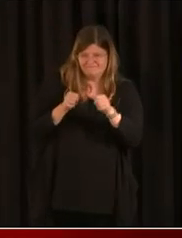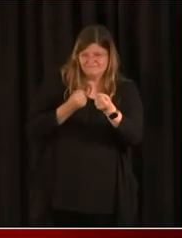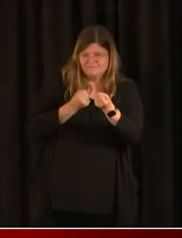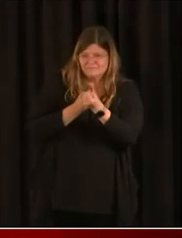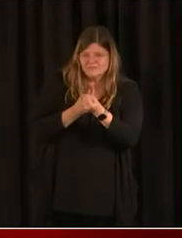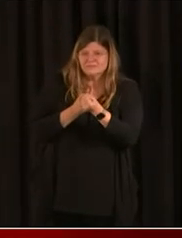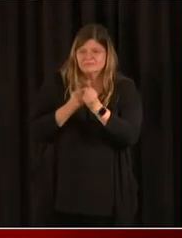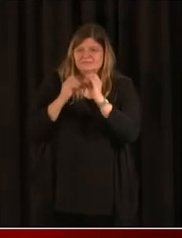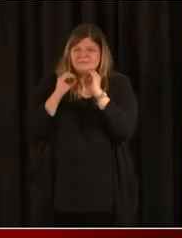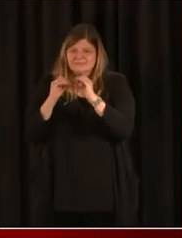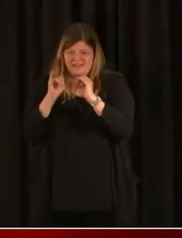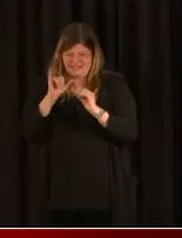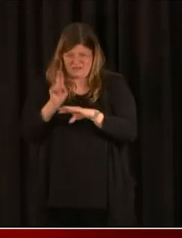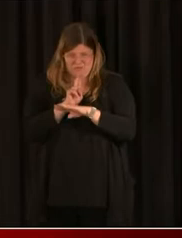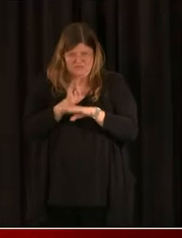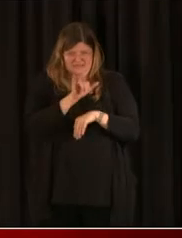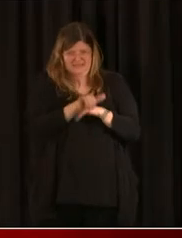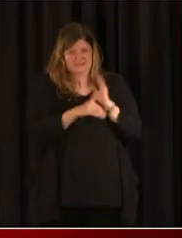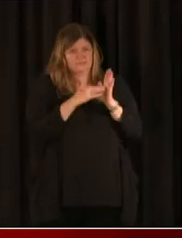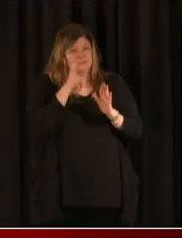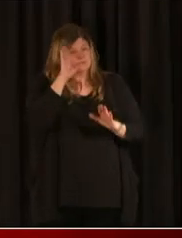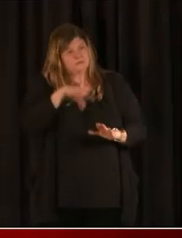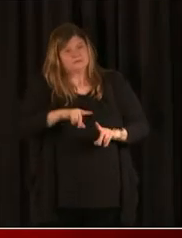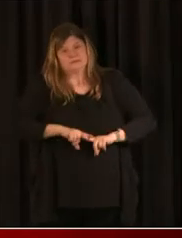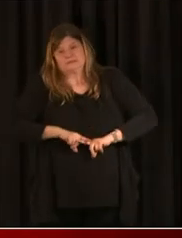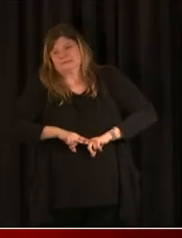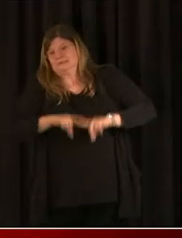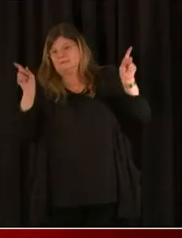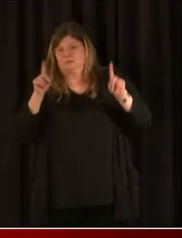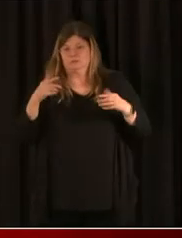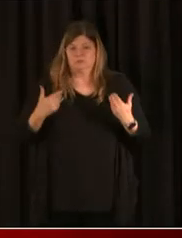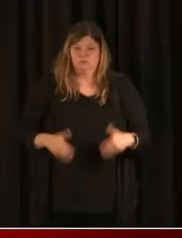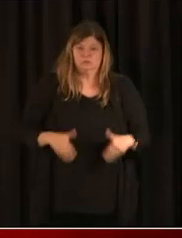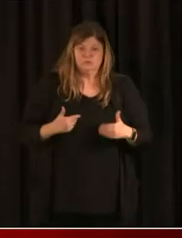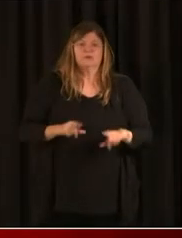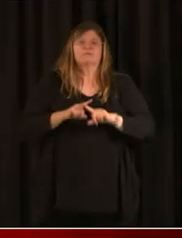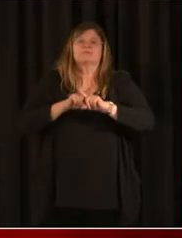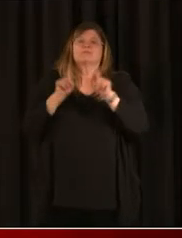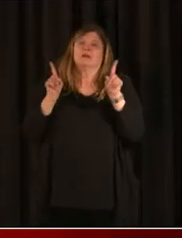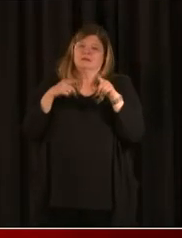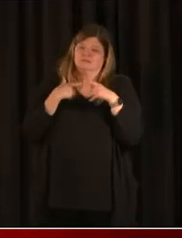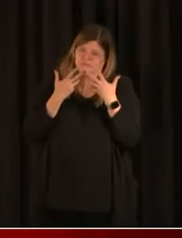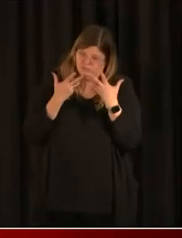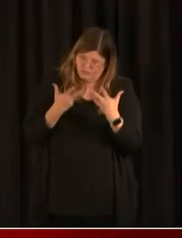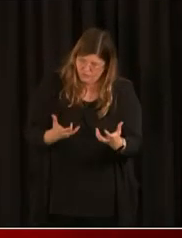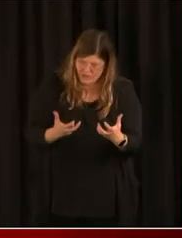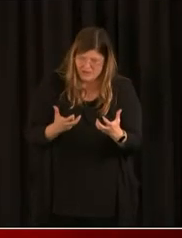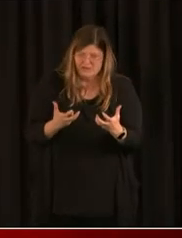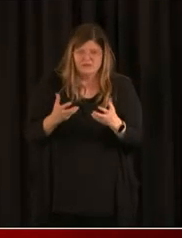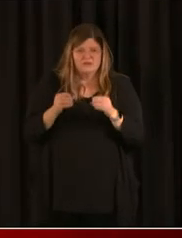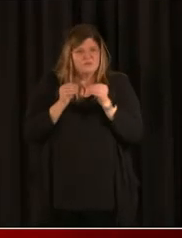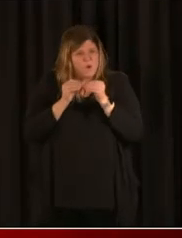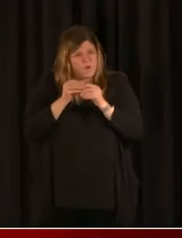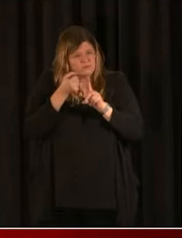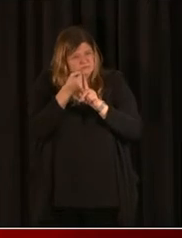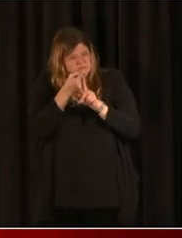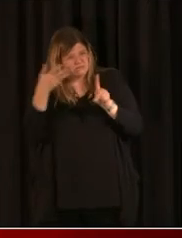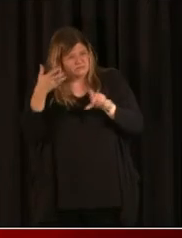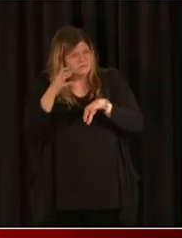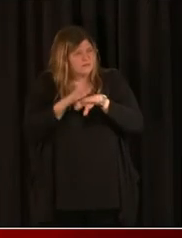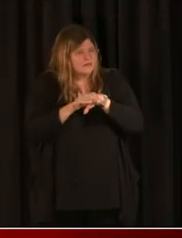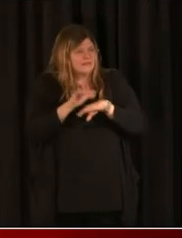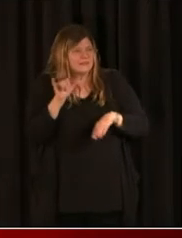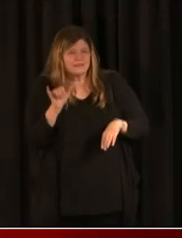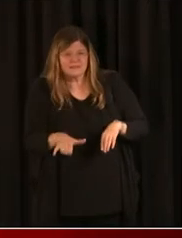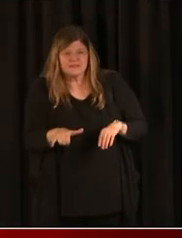teachers with this model, but I know it's the most different model that we have in place, and so we wanted to take a moment to talk a little bit more about it. So